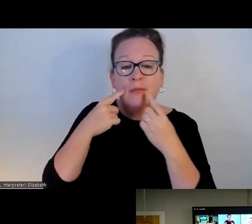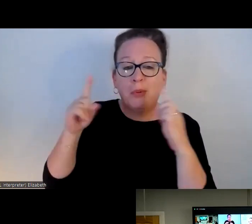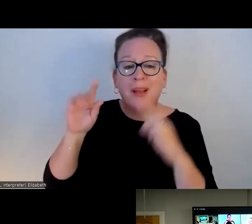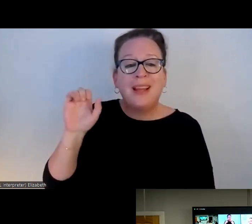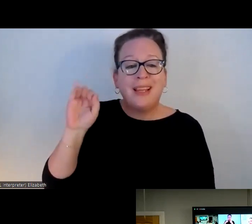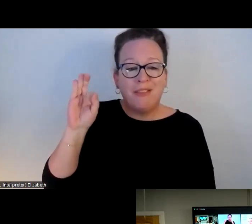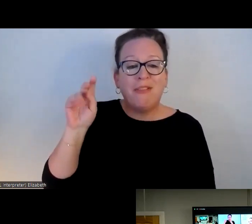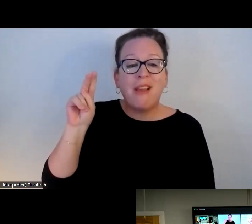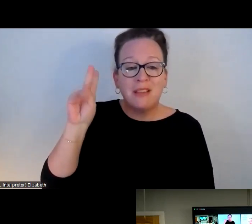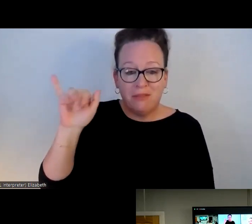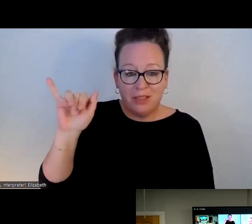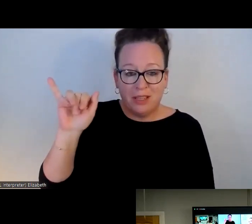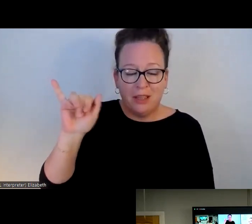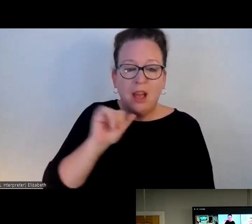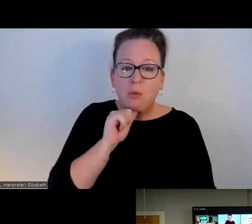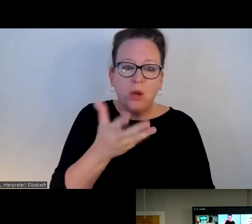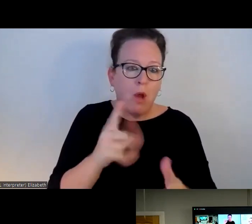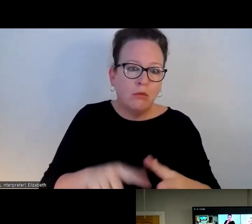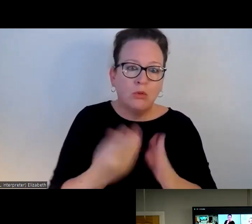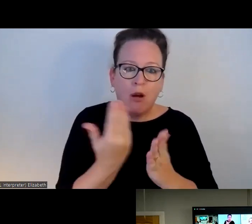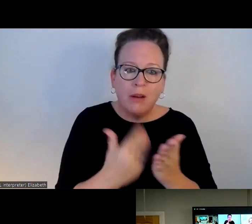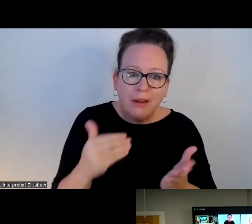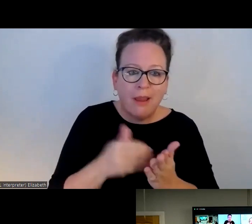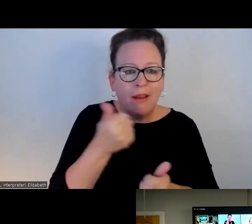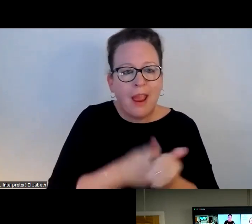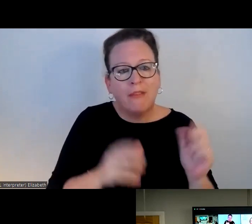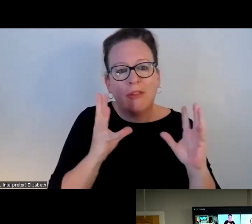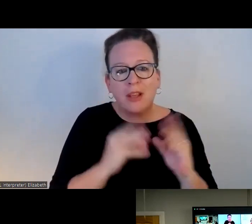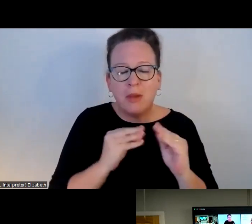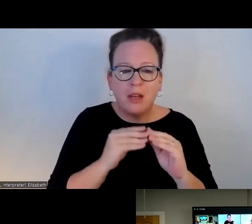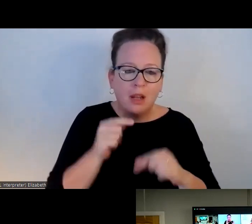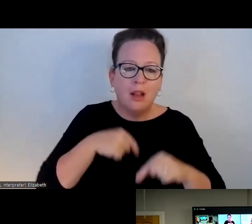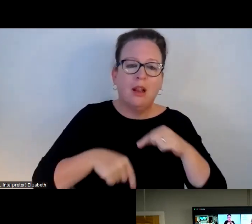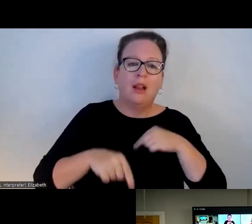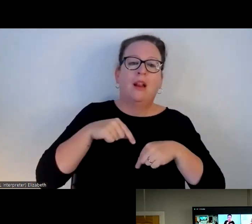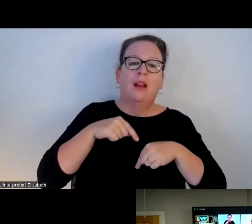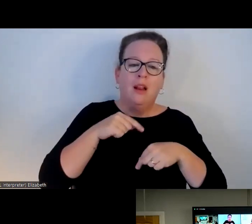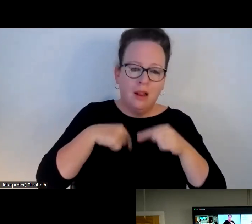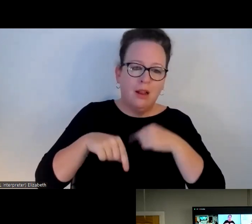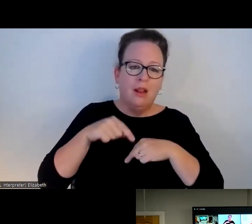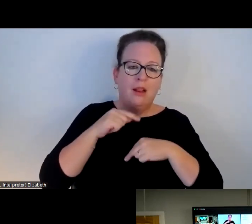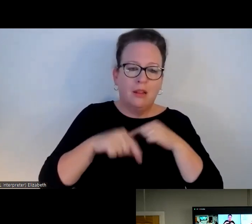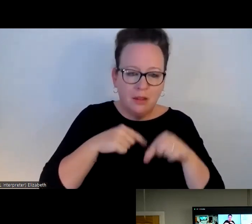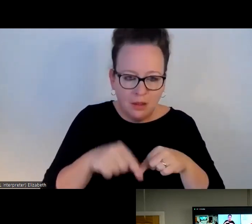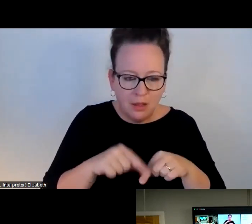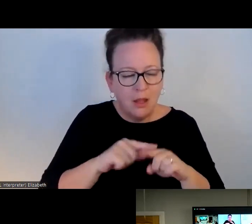So that we're not recreating the wheel every meeting, but we have kind of an agreed upon process,